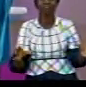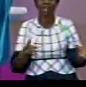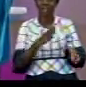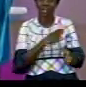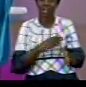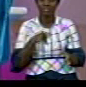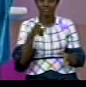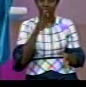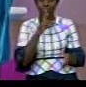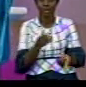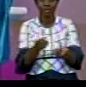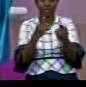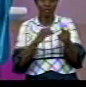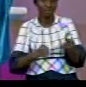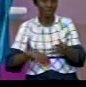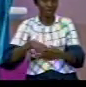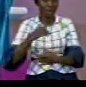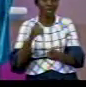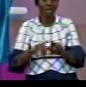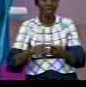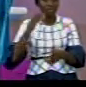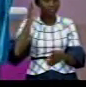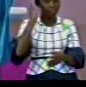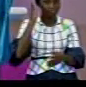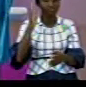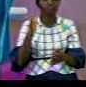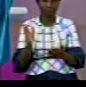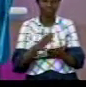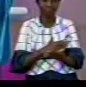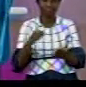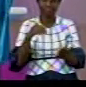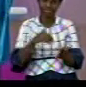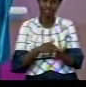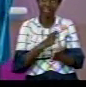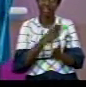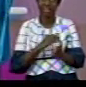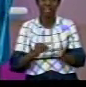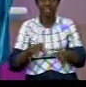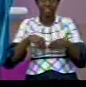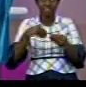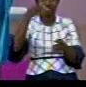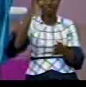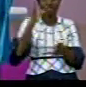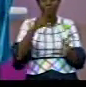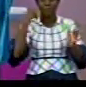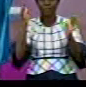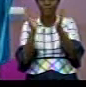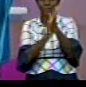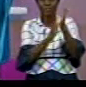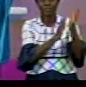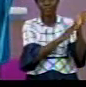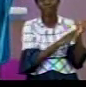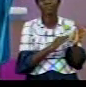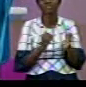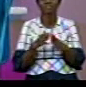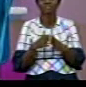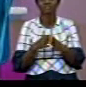to testify let's sing together again and give god the praise and put your hands together